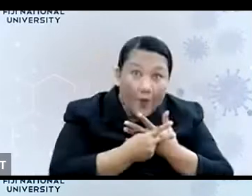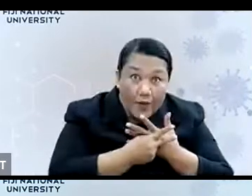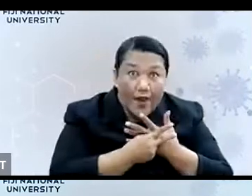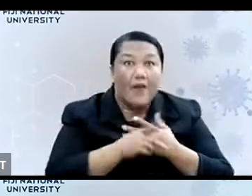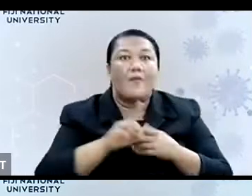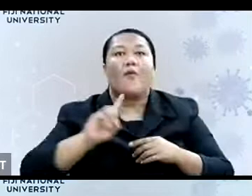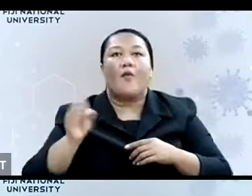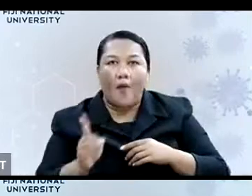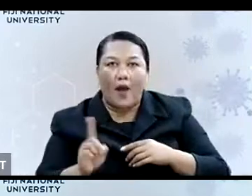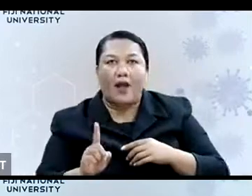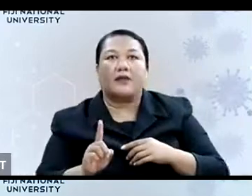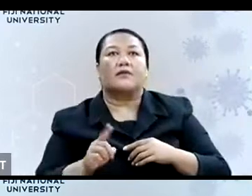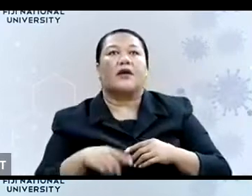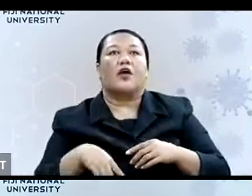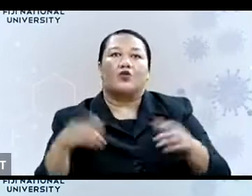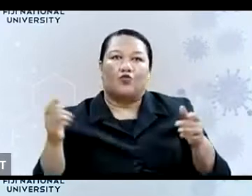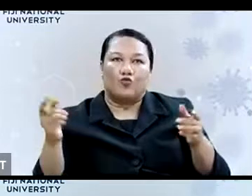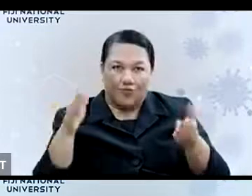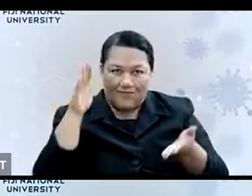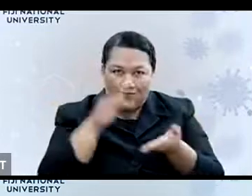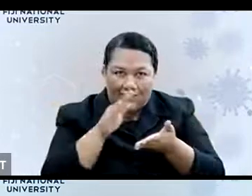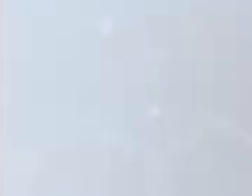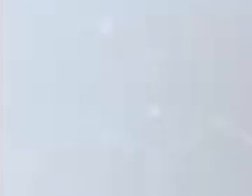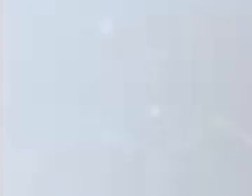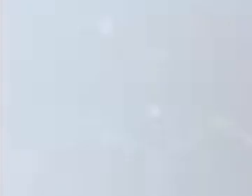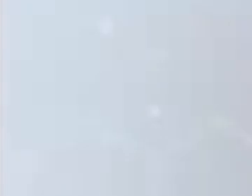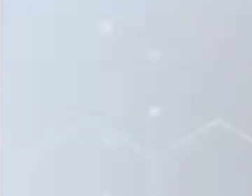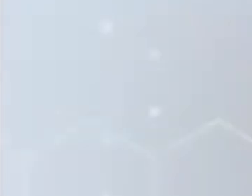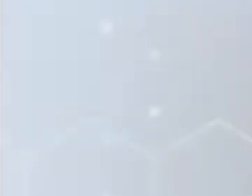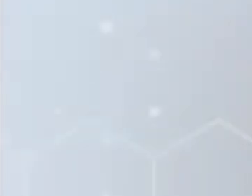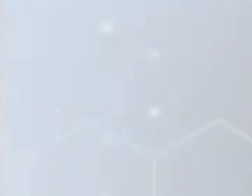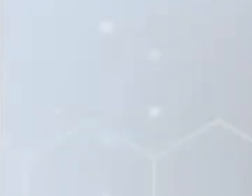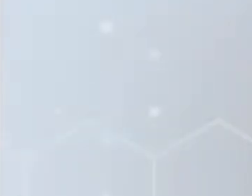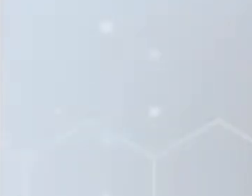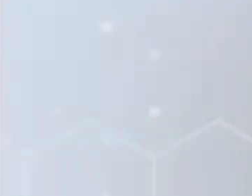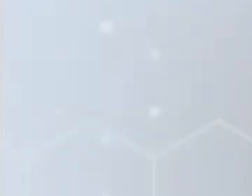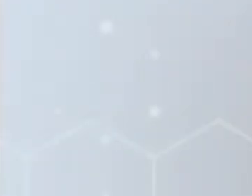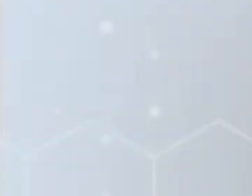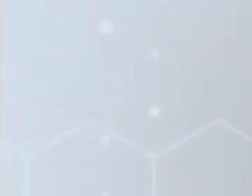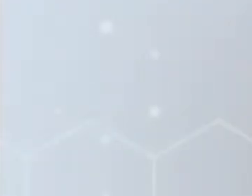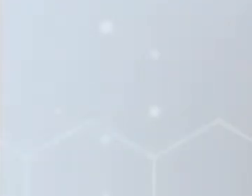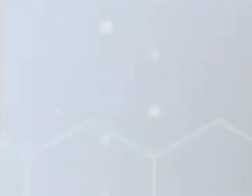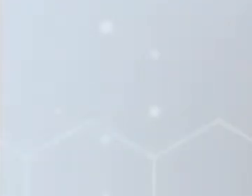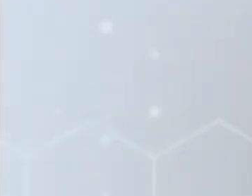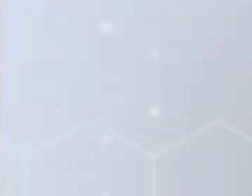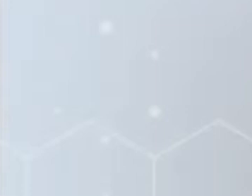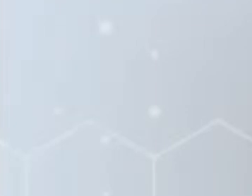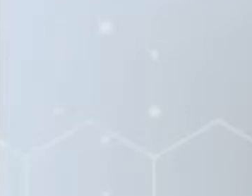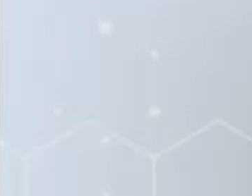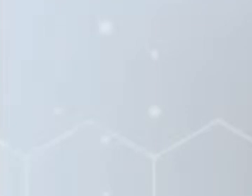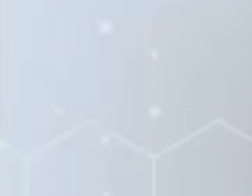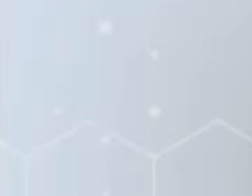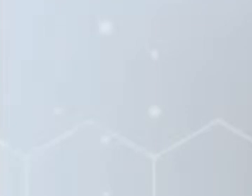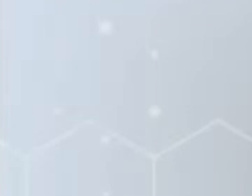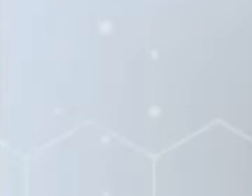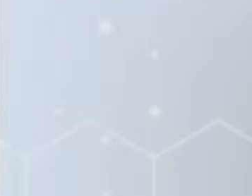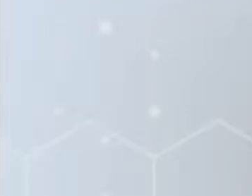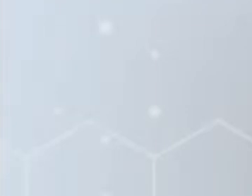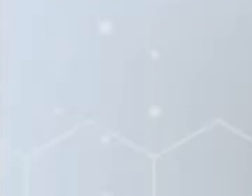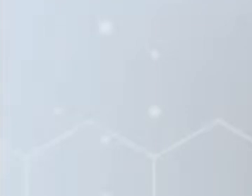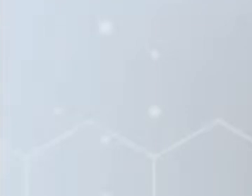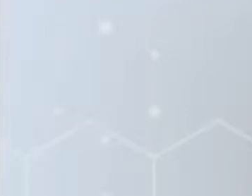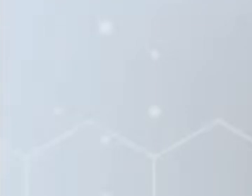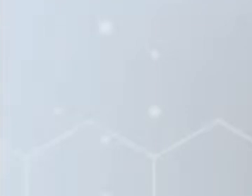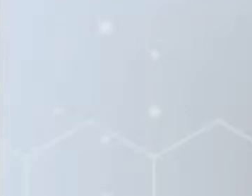in terms of having that, you know, that was really the only measure we could employ to keep people safe. And with